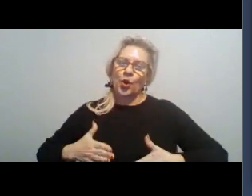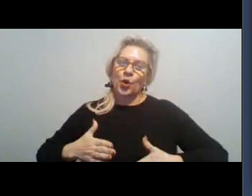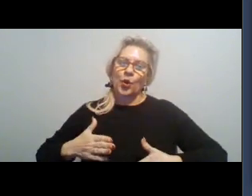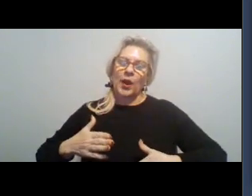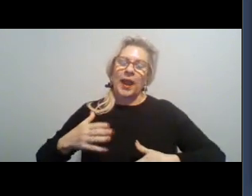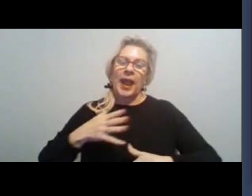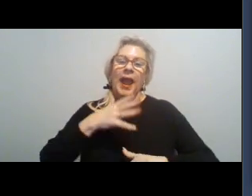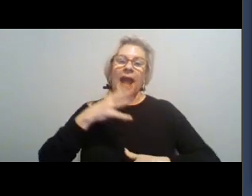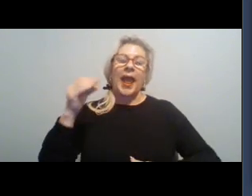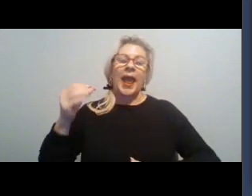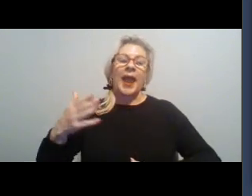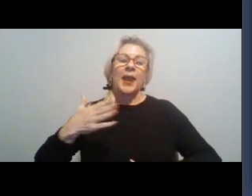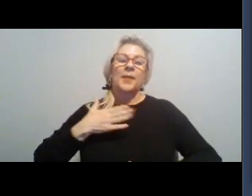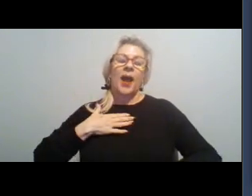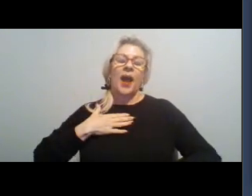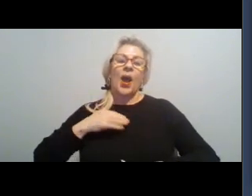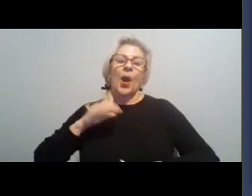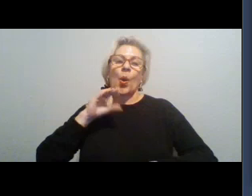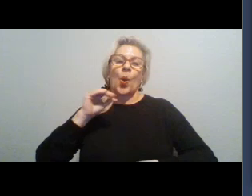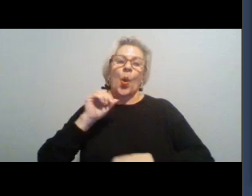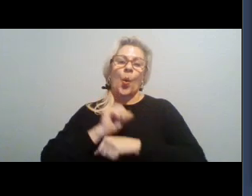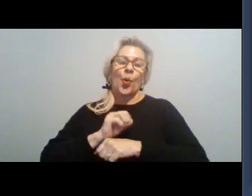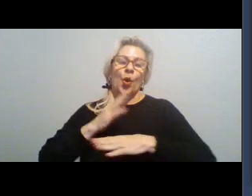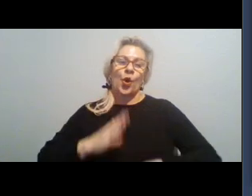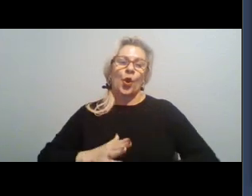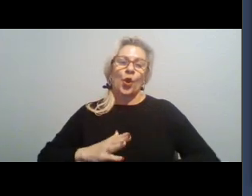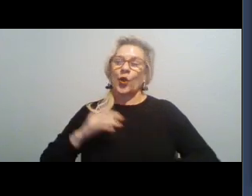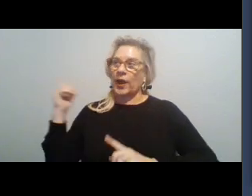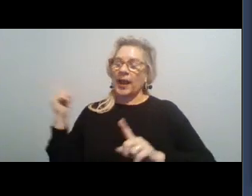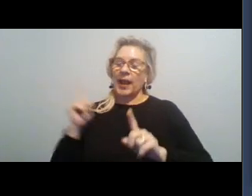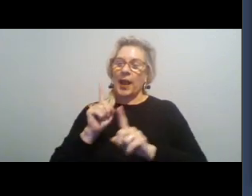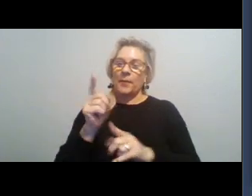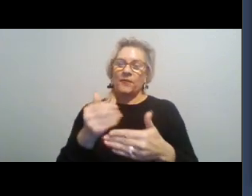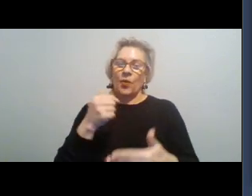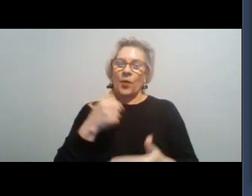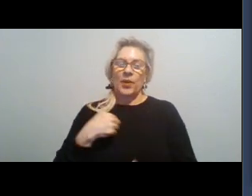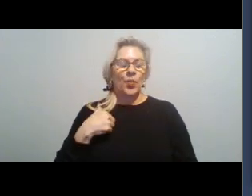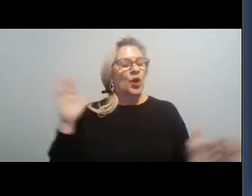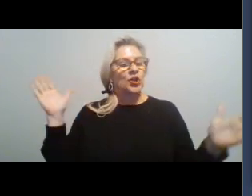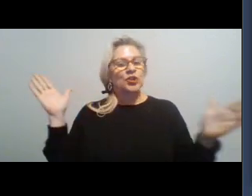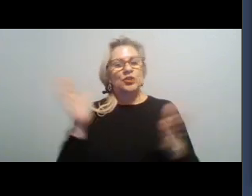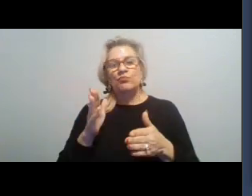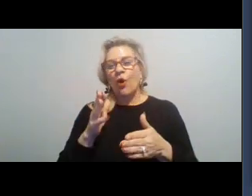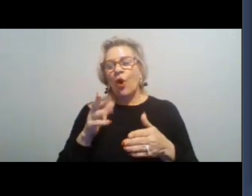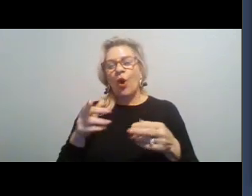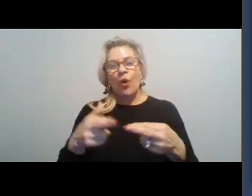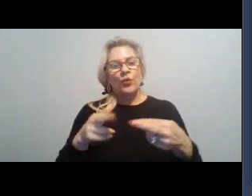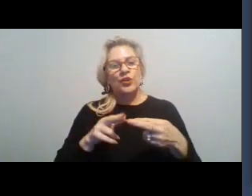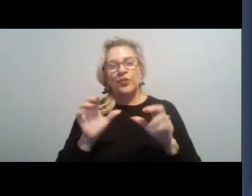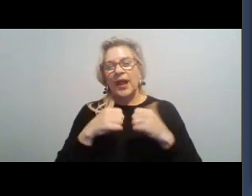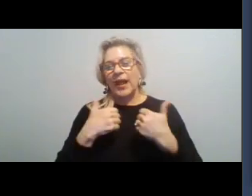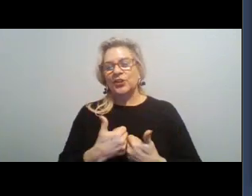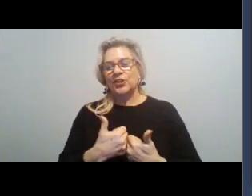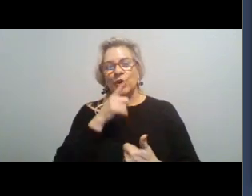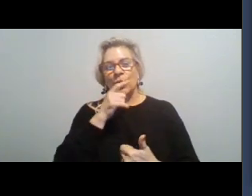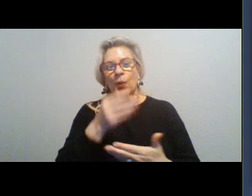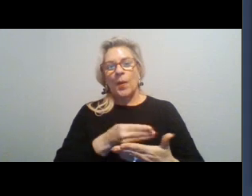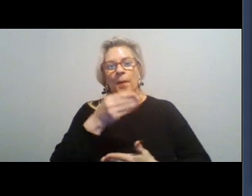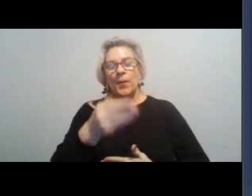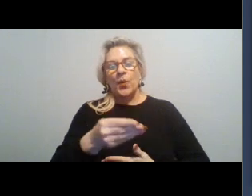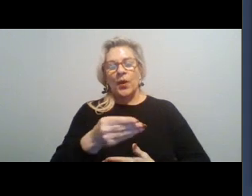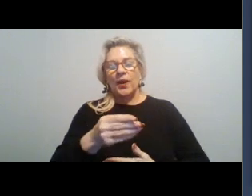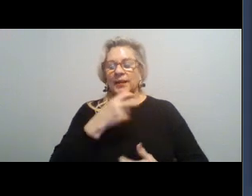before me, I could not do this without them. We're a small regional agency who purchased a very difficult